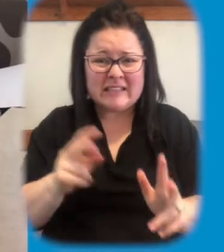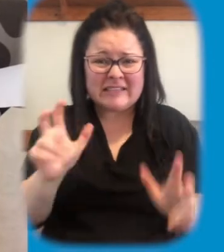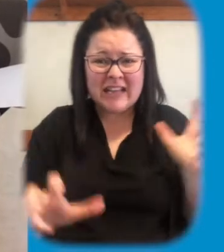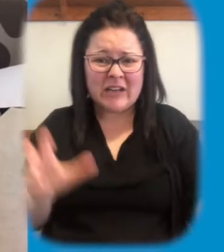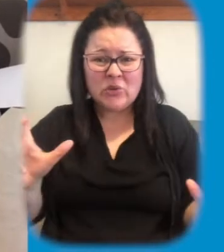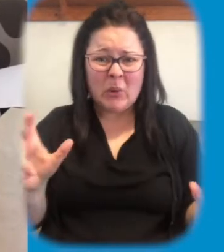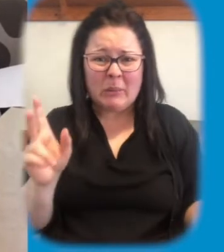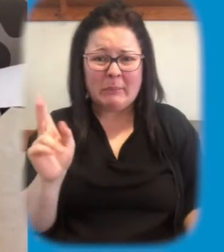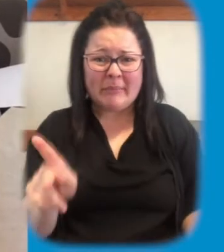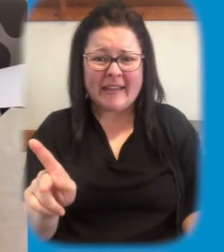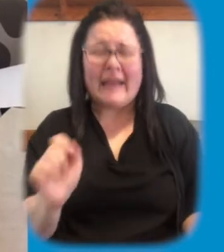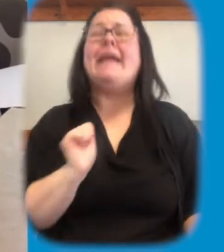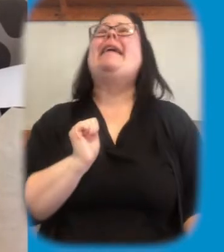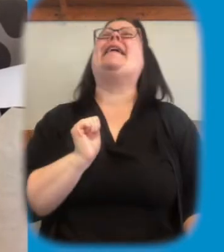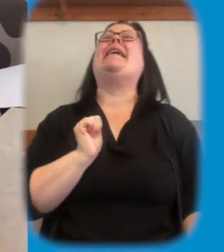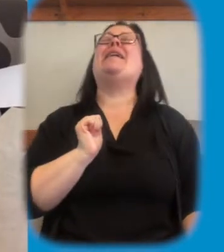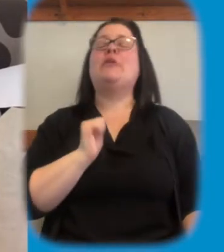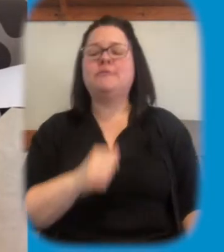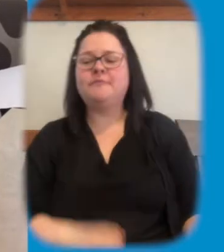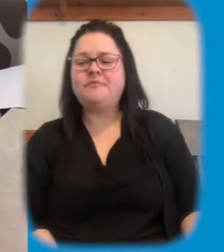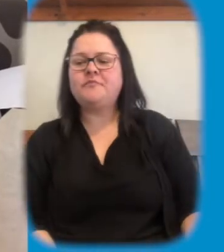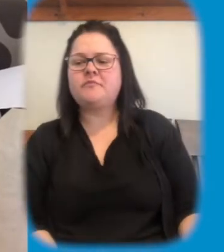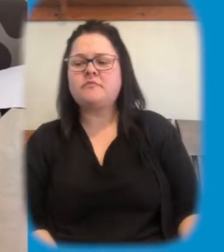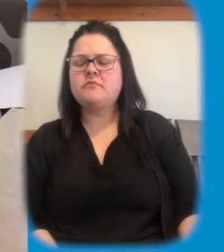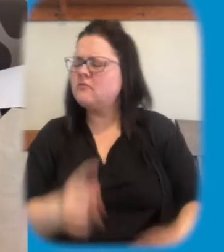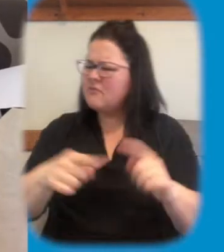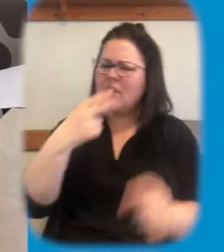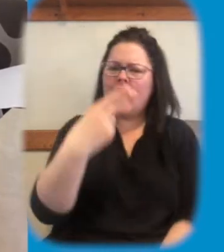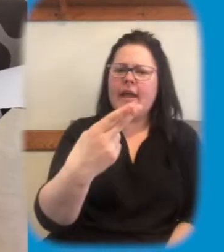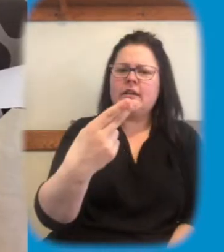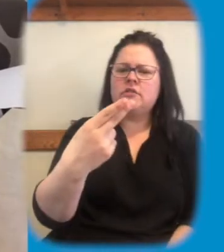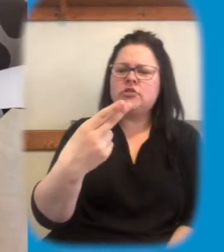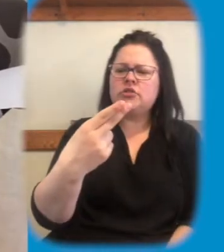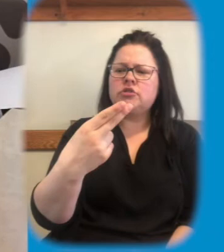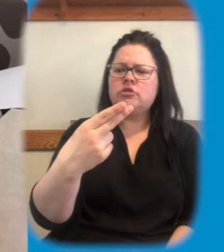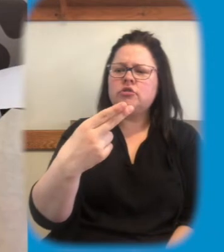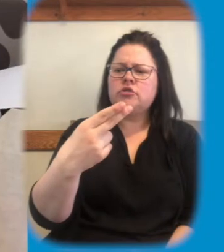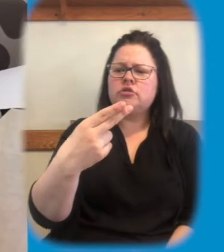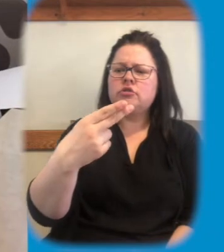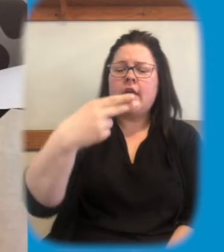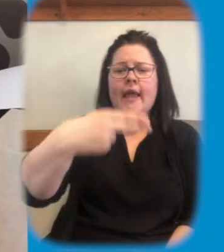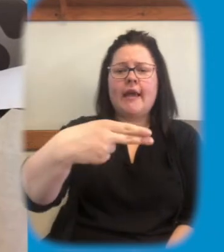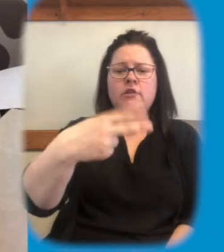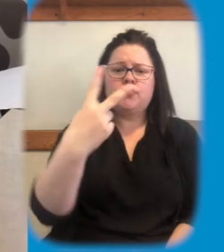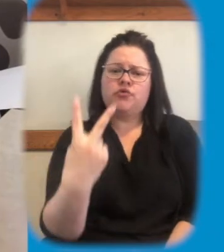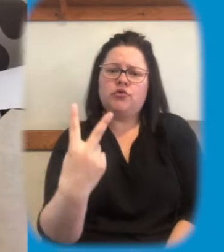Water's chemical formula is H2O. H2O? What does that stand for? Two